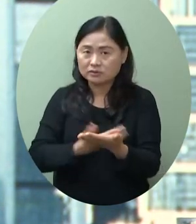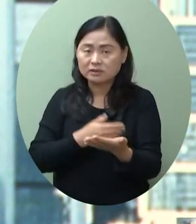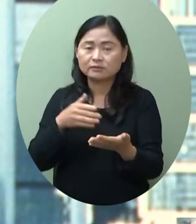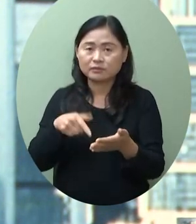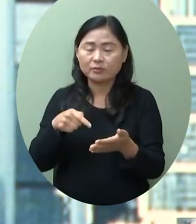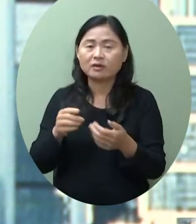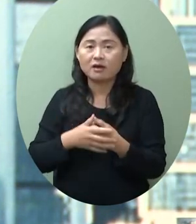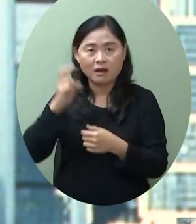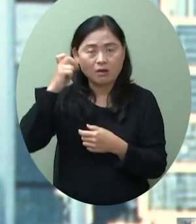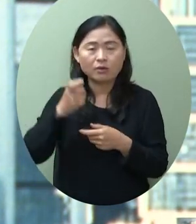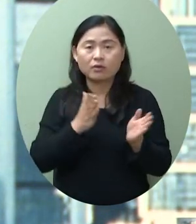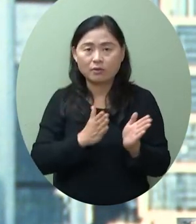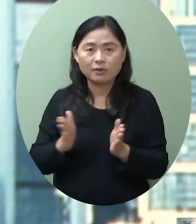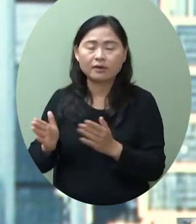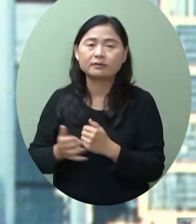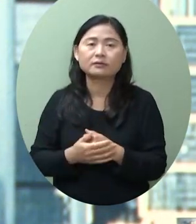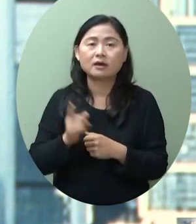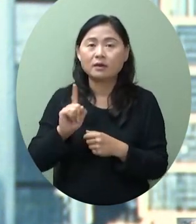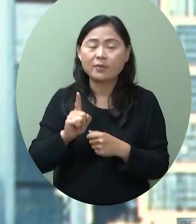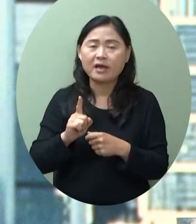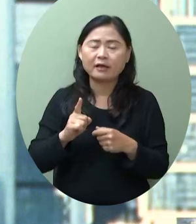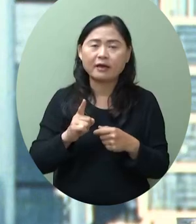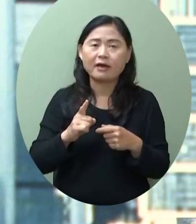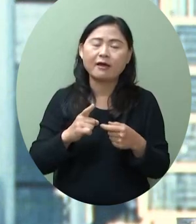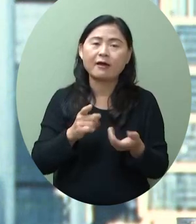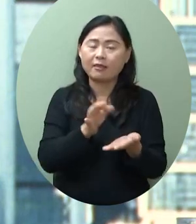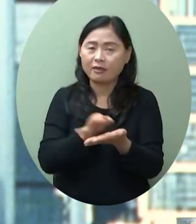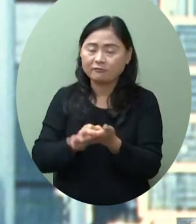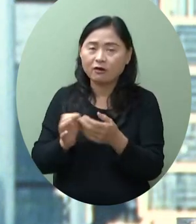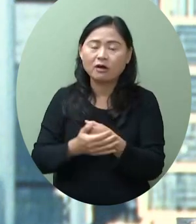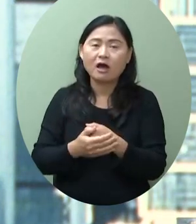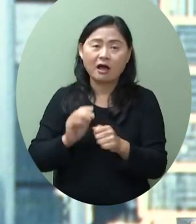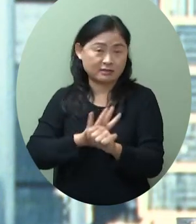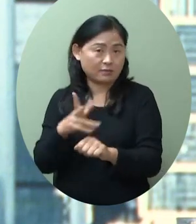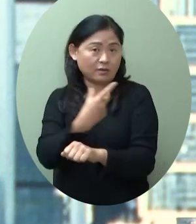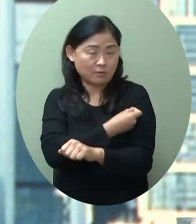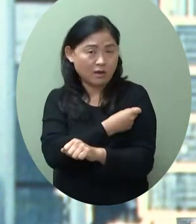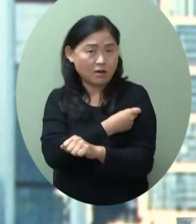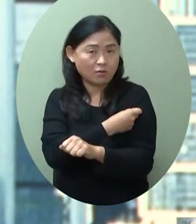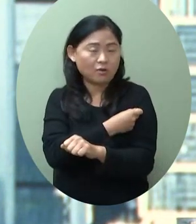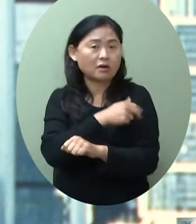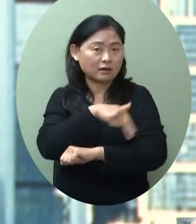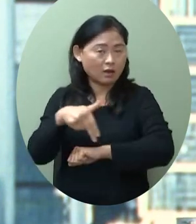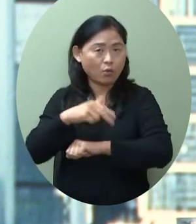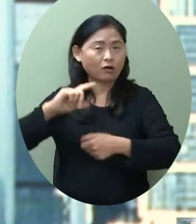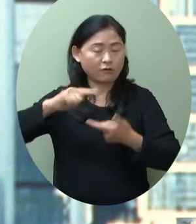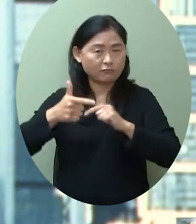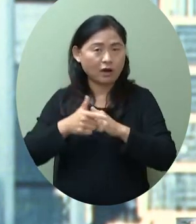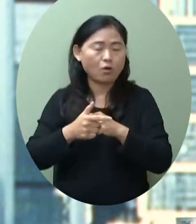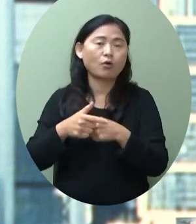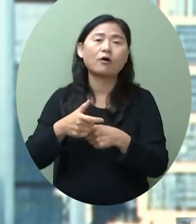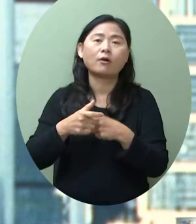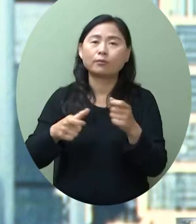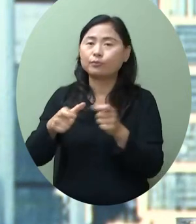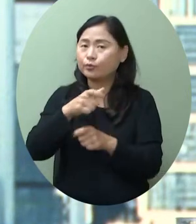vaccine bubble. In other words, staff and customers could only go into that prescribed premise after they have